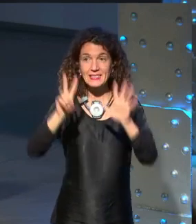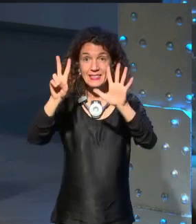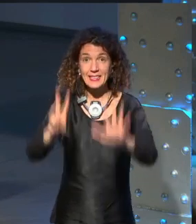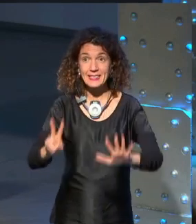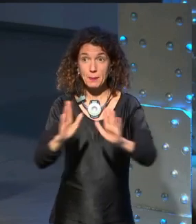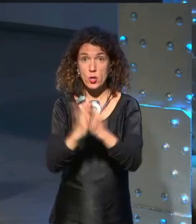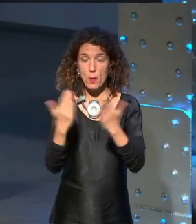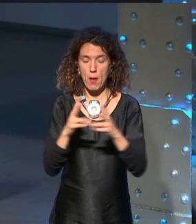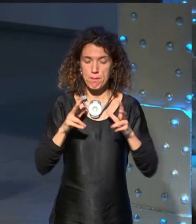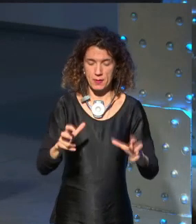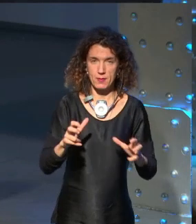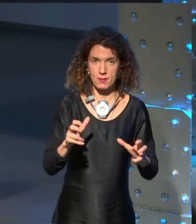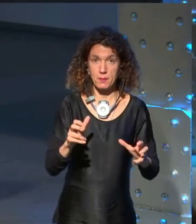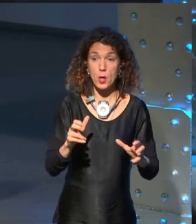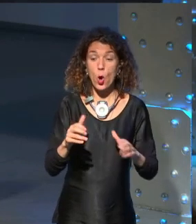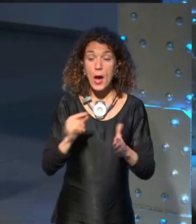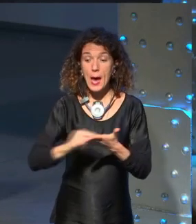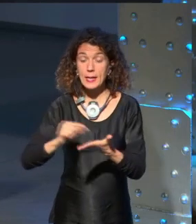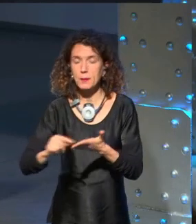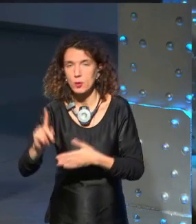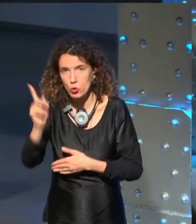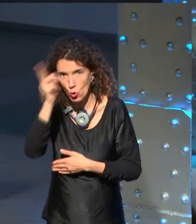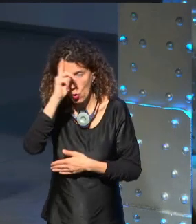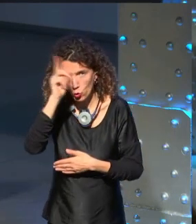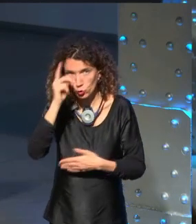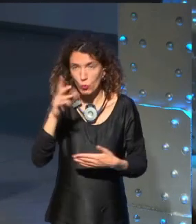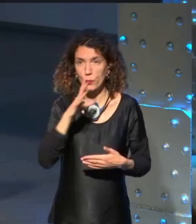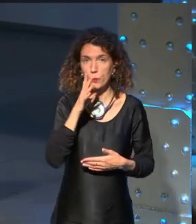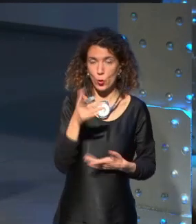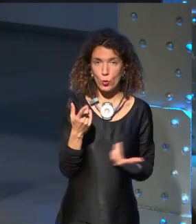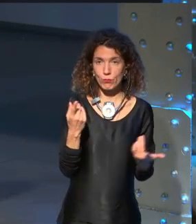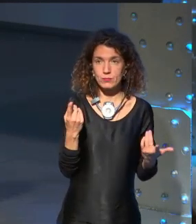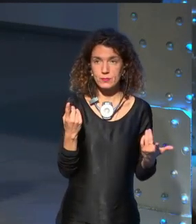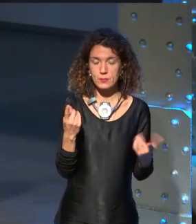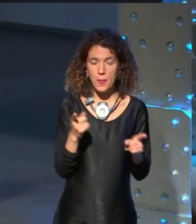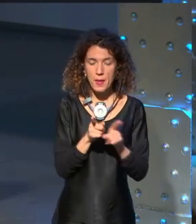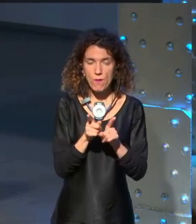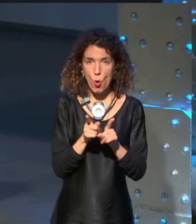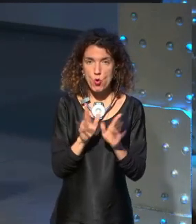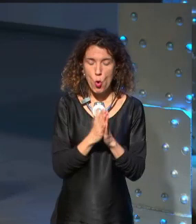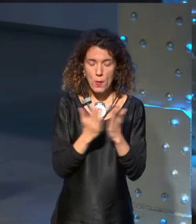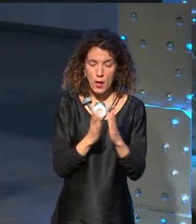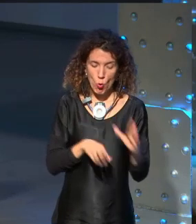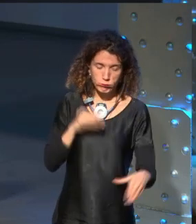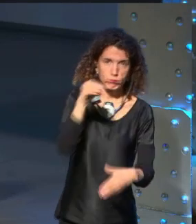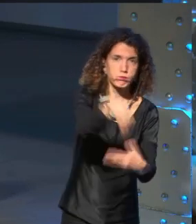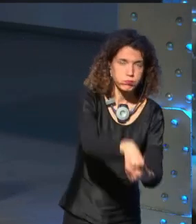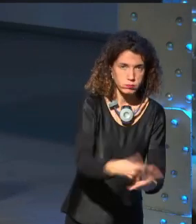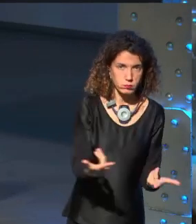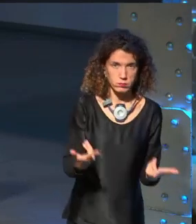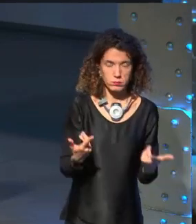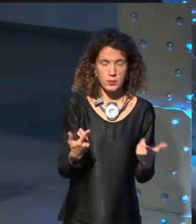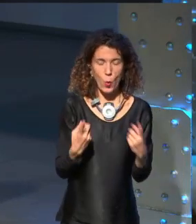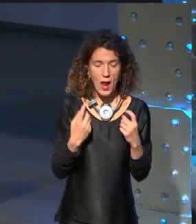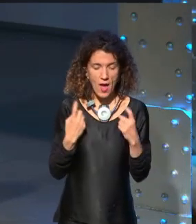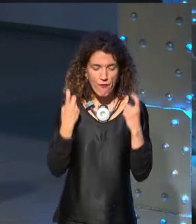going to write it because I have to be drawn into it. The notion of pushing myself into writing a book doesn't appeal to